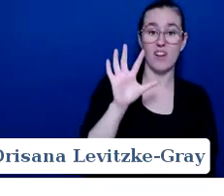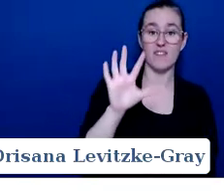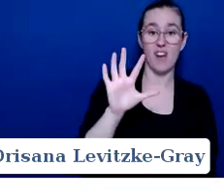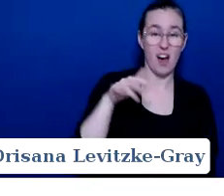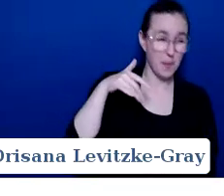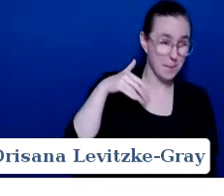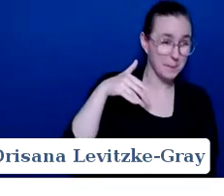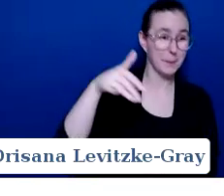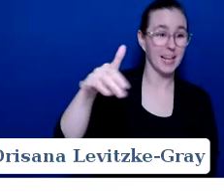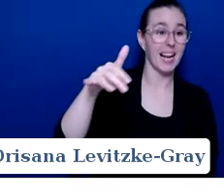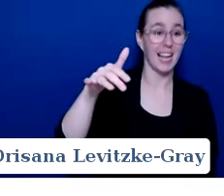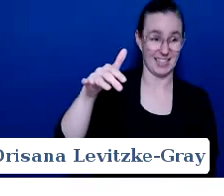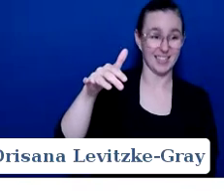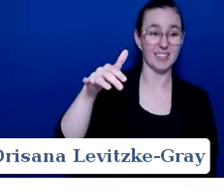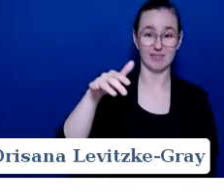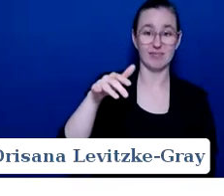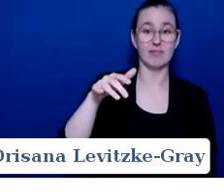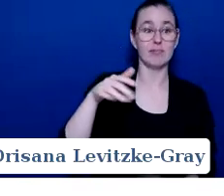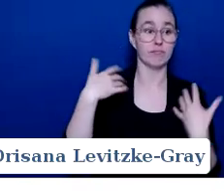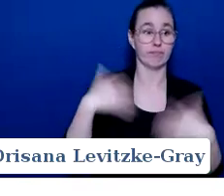existing registry, because existing registry